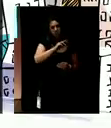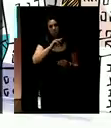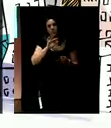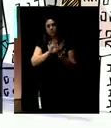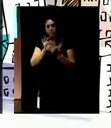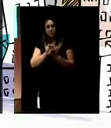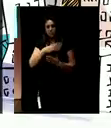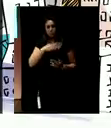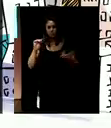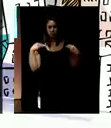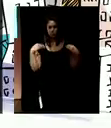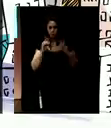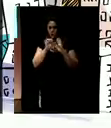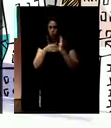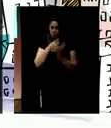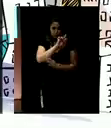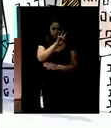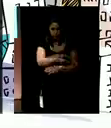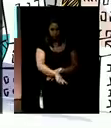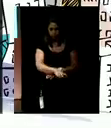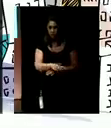and tourist services.